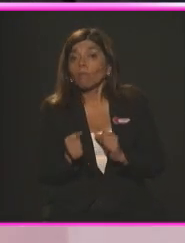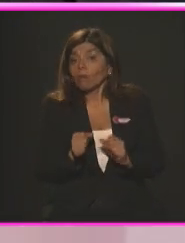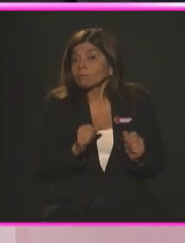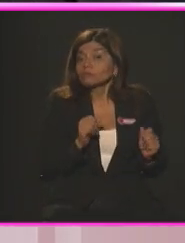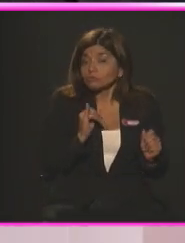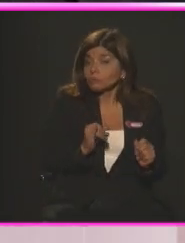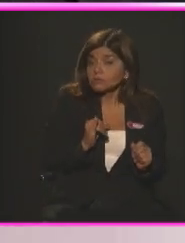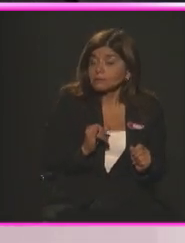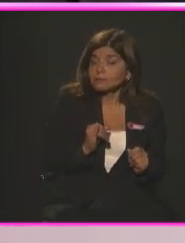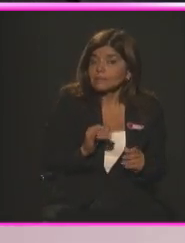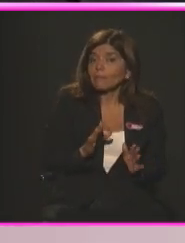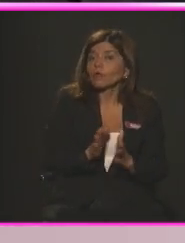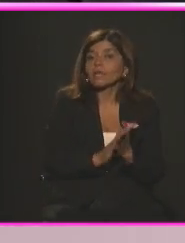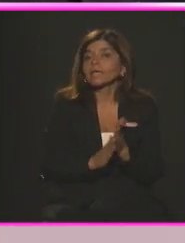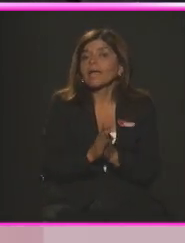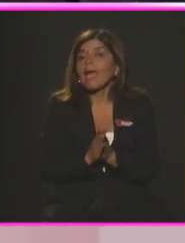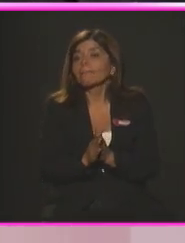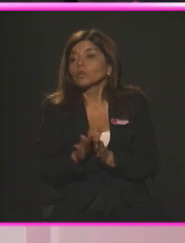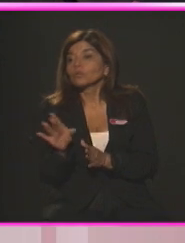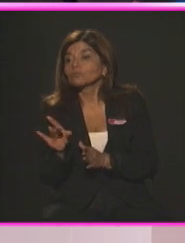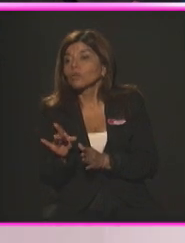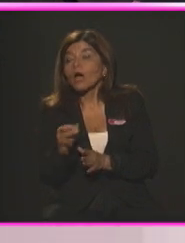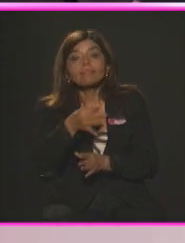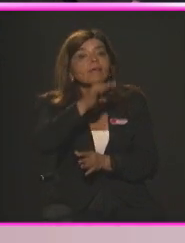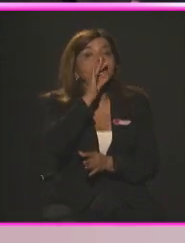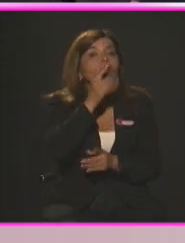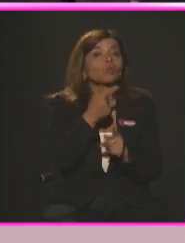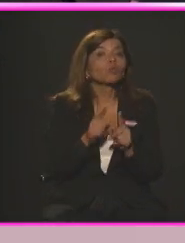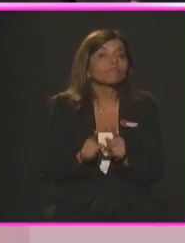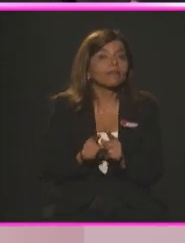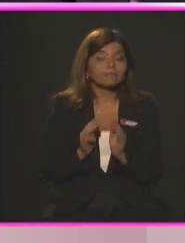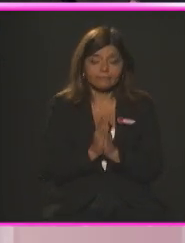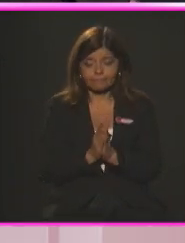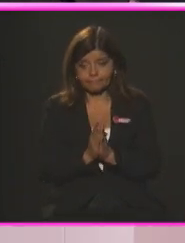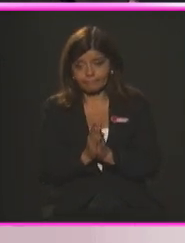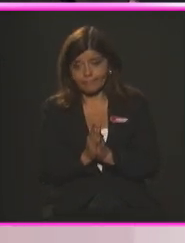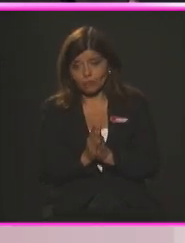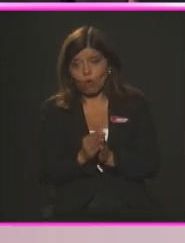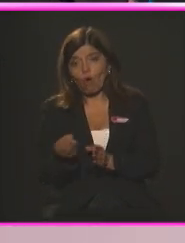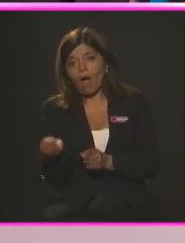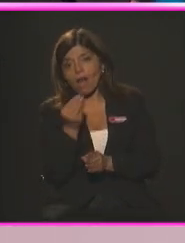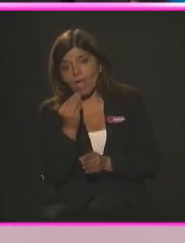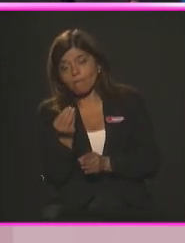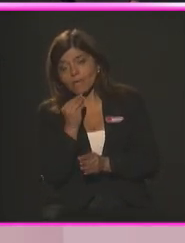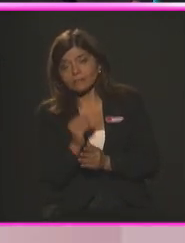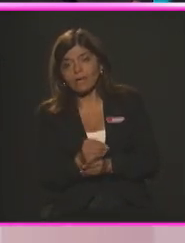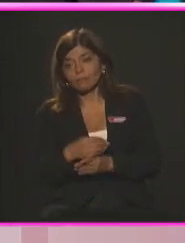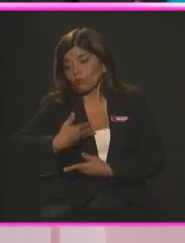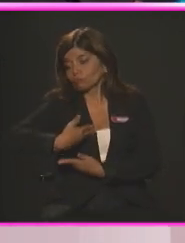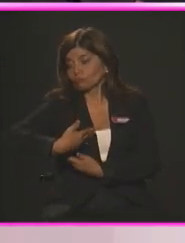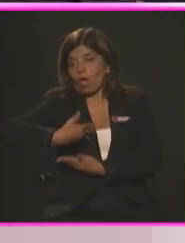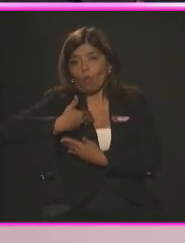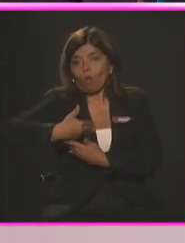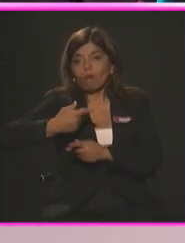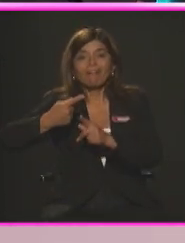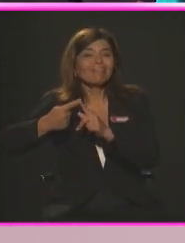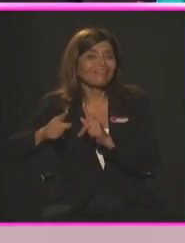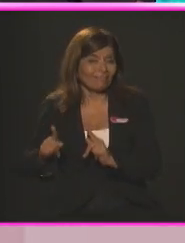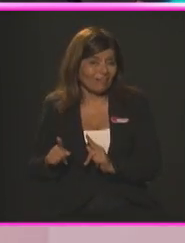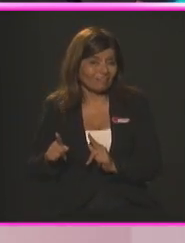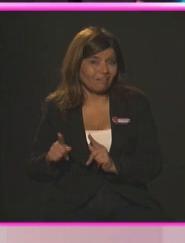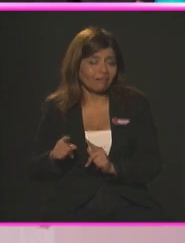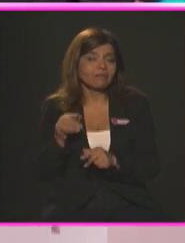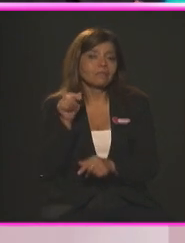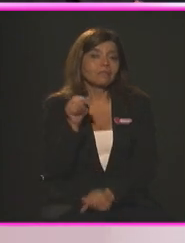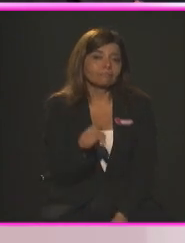them as you have dinner tonight, you change them as you develop from a baby, and if we can take control over that process for health, we could have